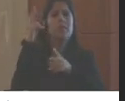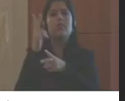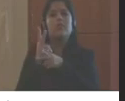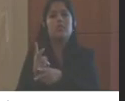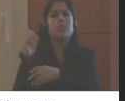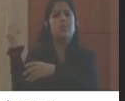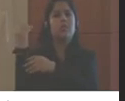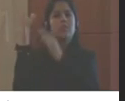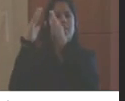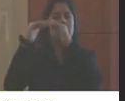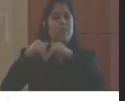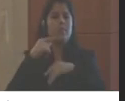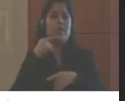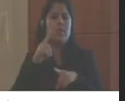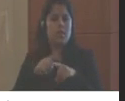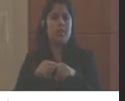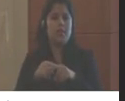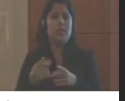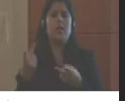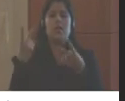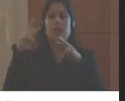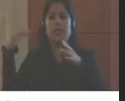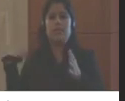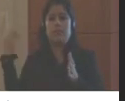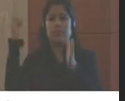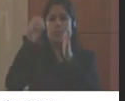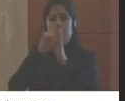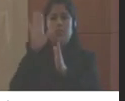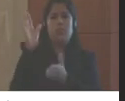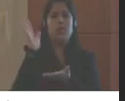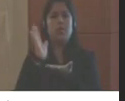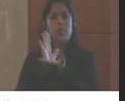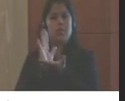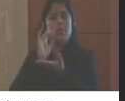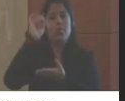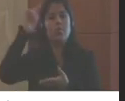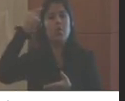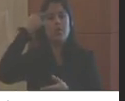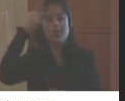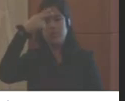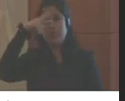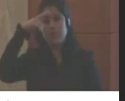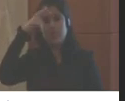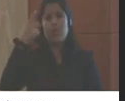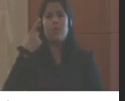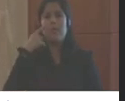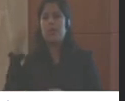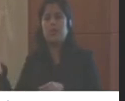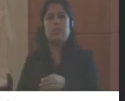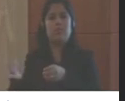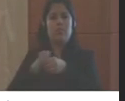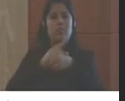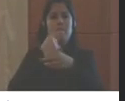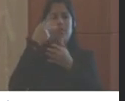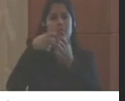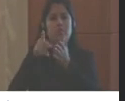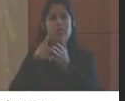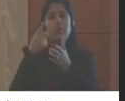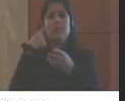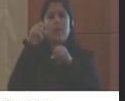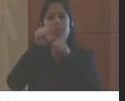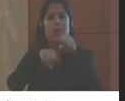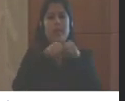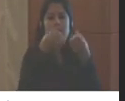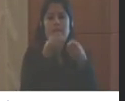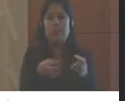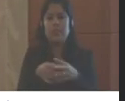help and assistance in situations of emergency and disasters. The fund acts as an insurance of the Mexican government to cover the costs